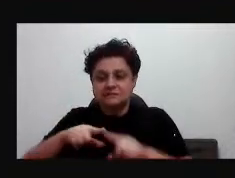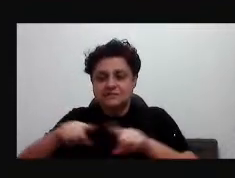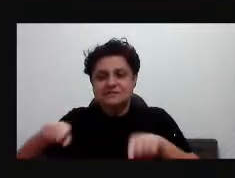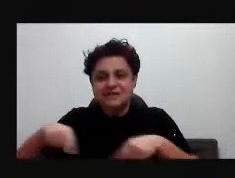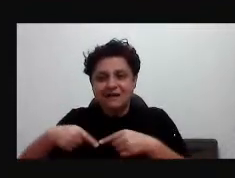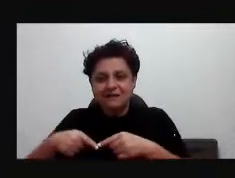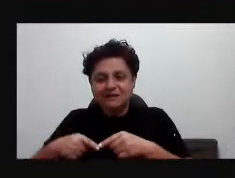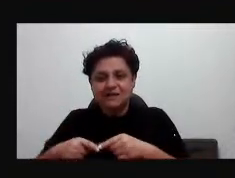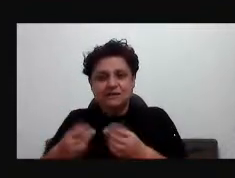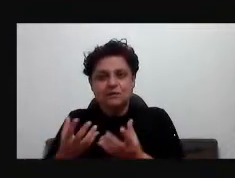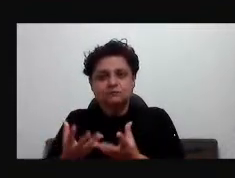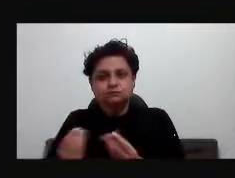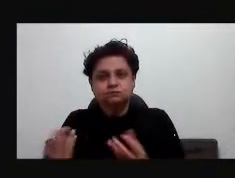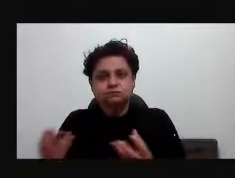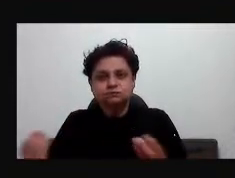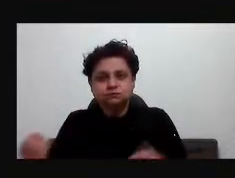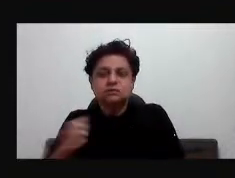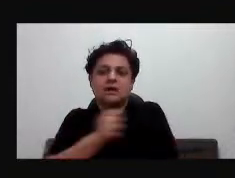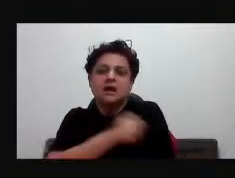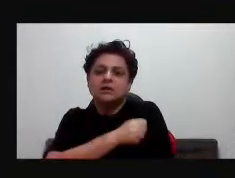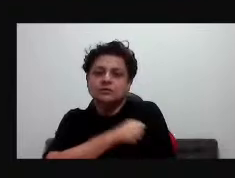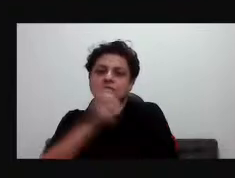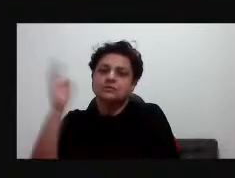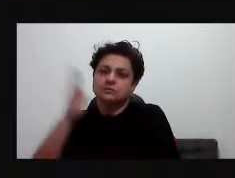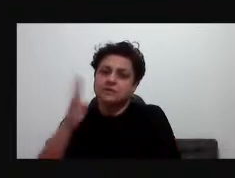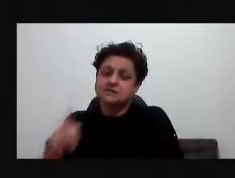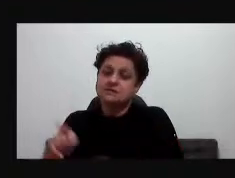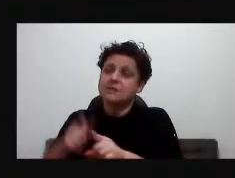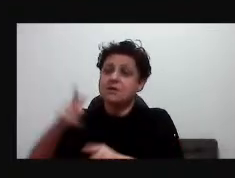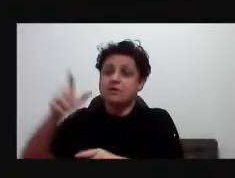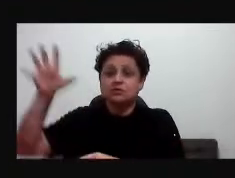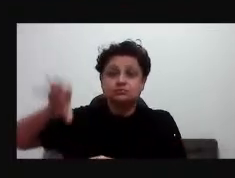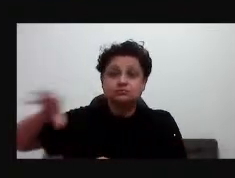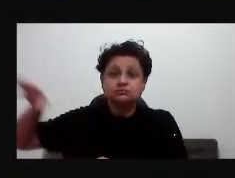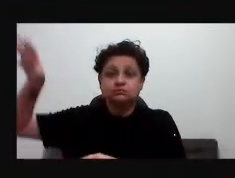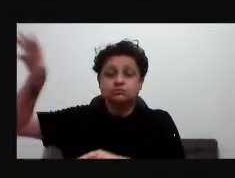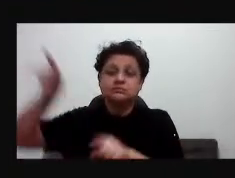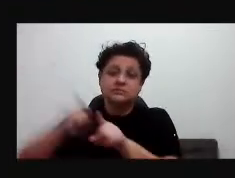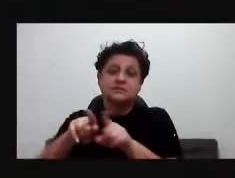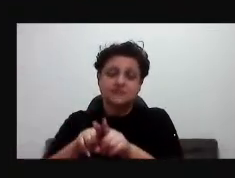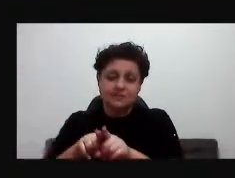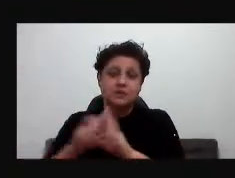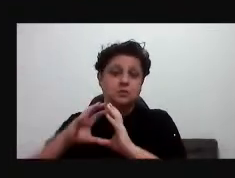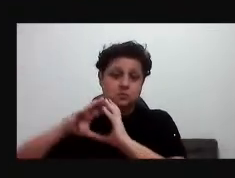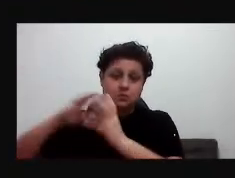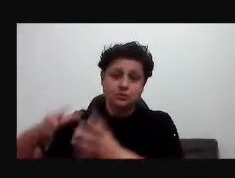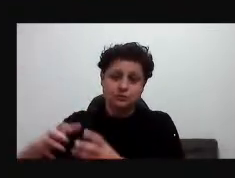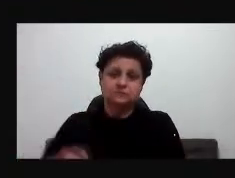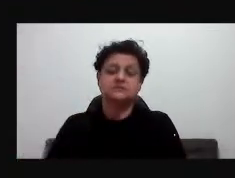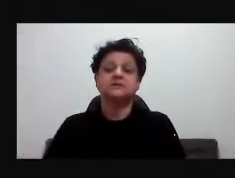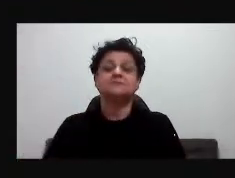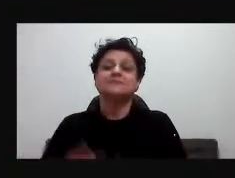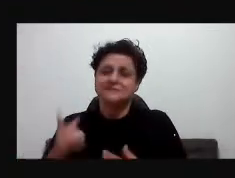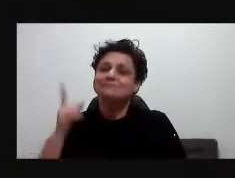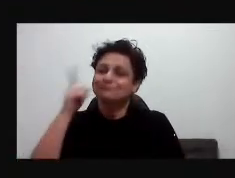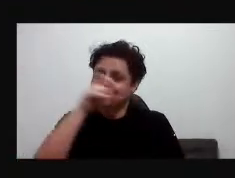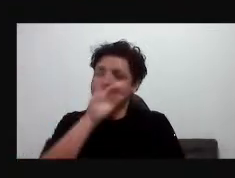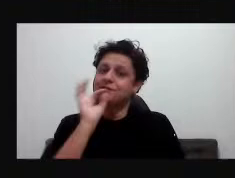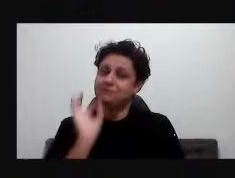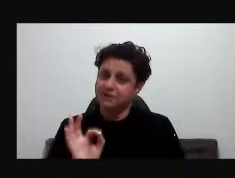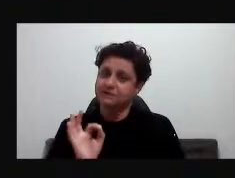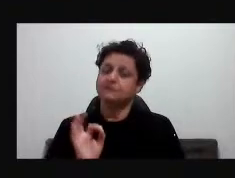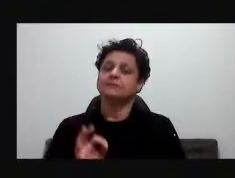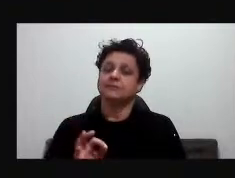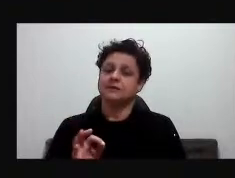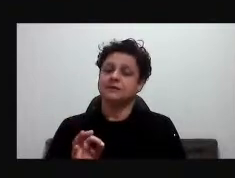other countries in our region, and indeed around the world. And it is difficult. The more students you have,